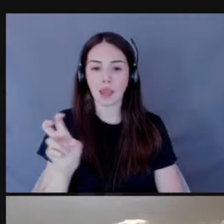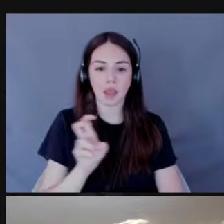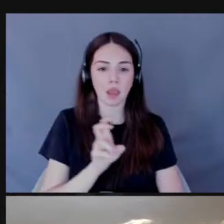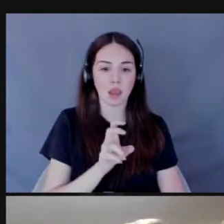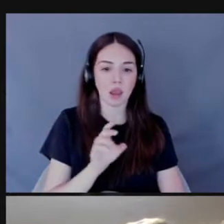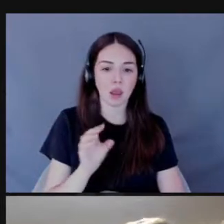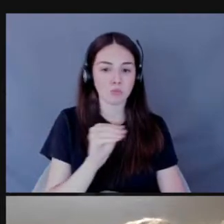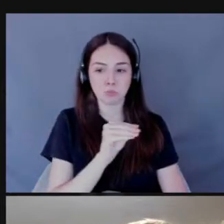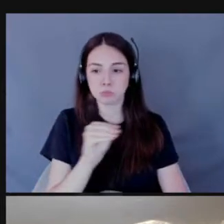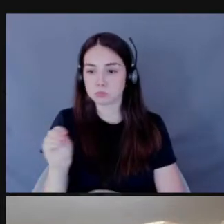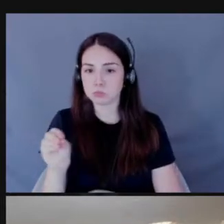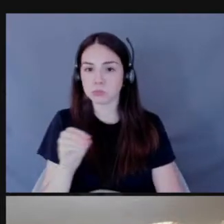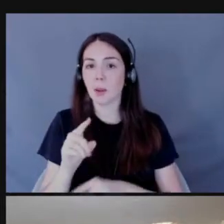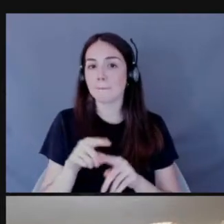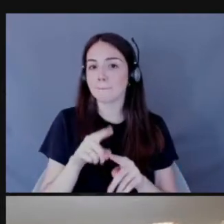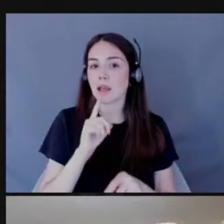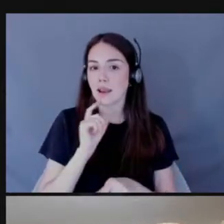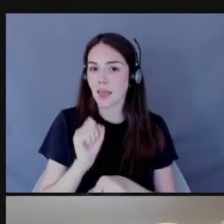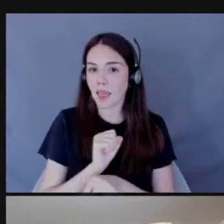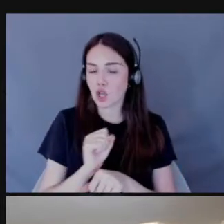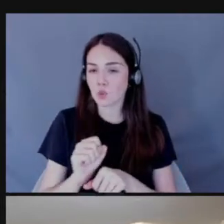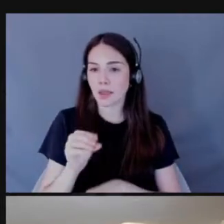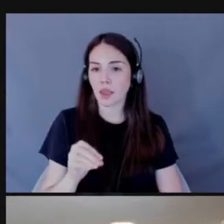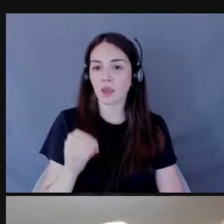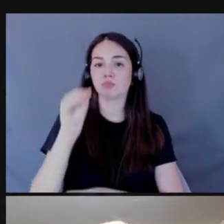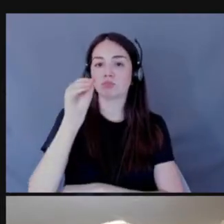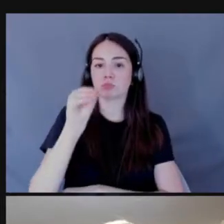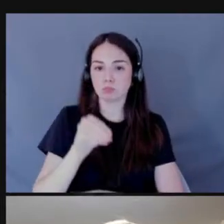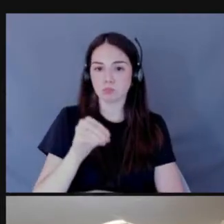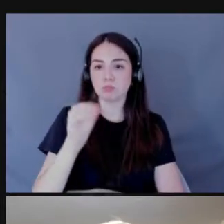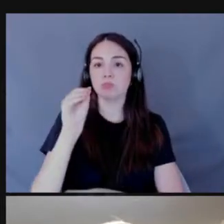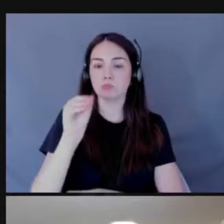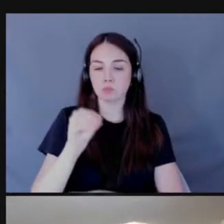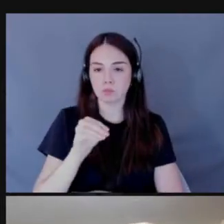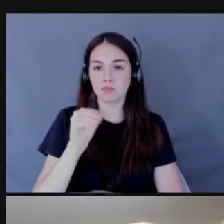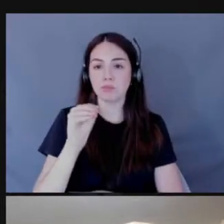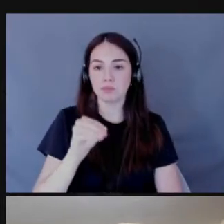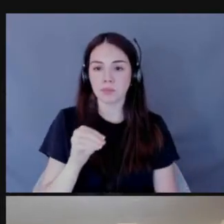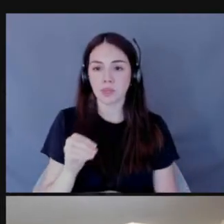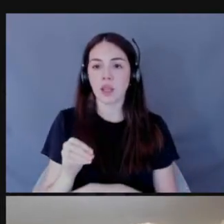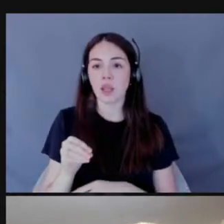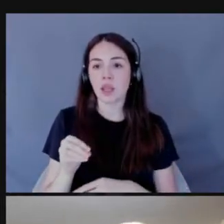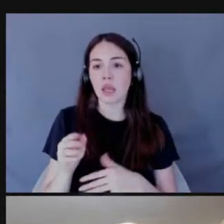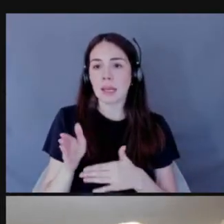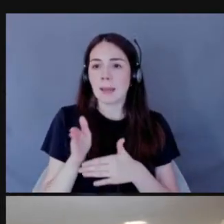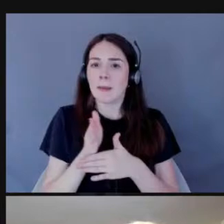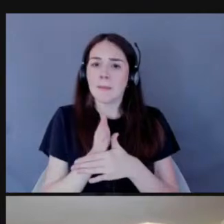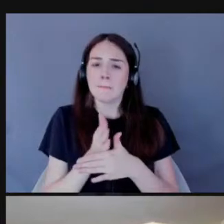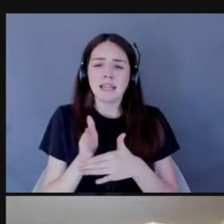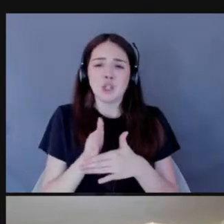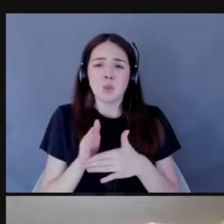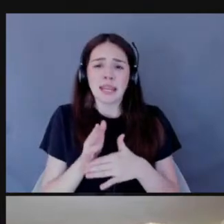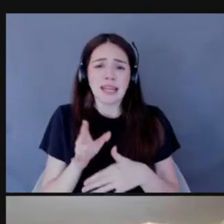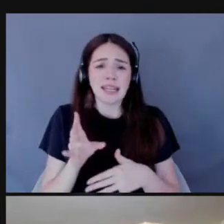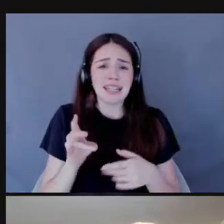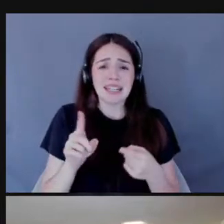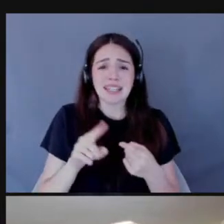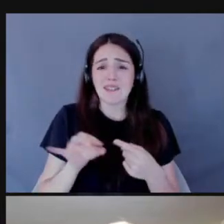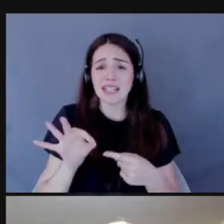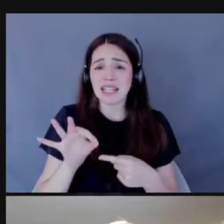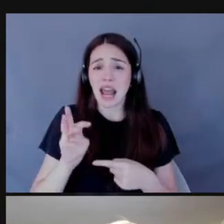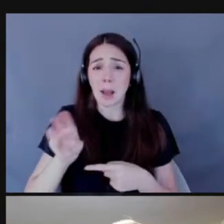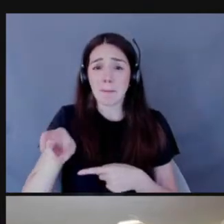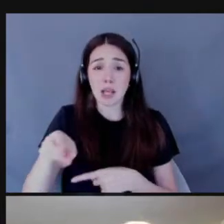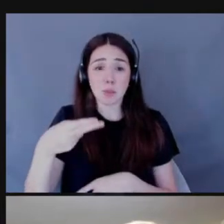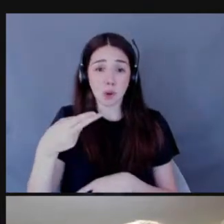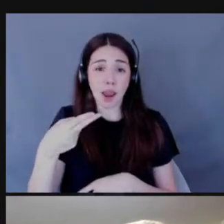in fact that it had an up and down undulation. It moved somewhere between 7 and 9 miles per hour,